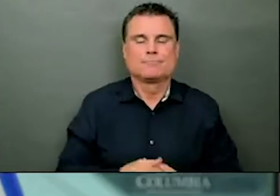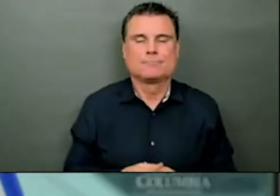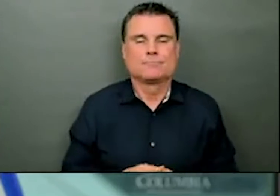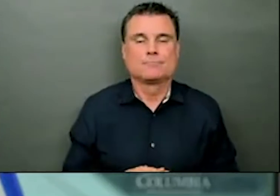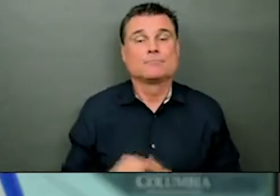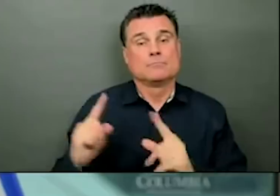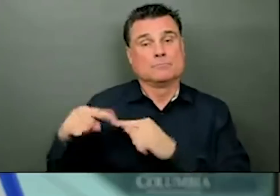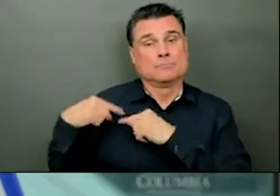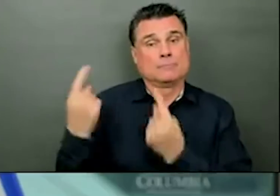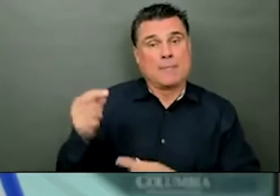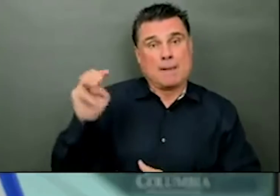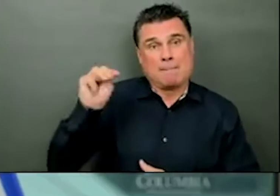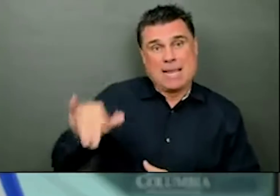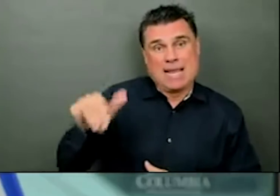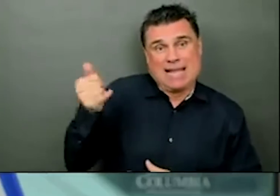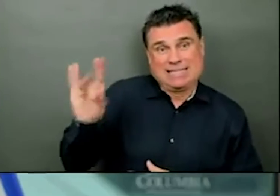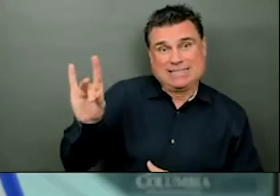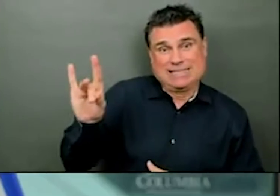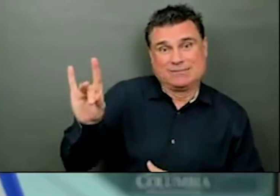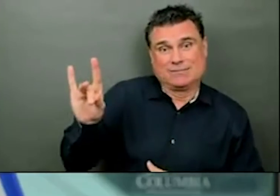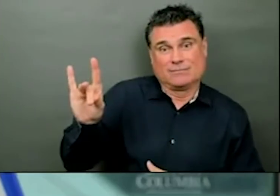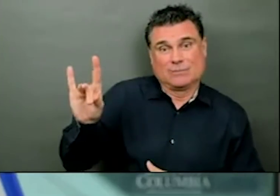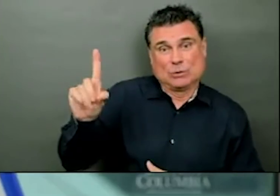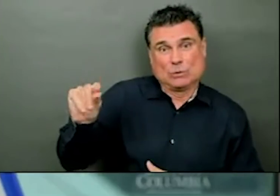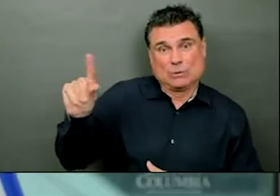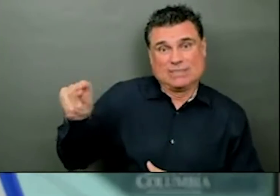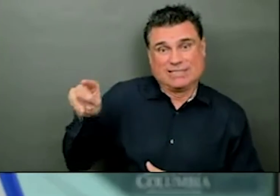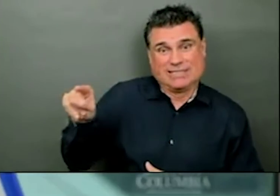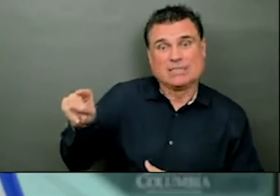it's 66,675 in Fraser Health,